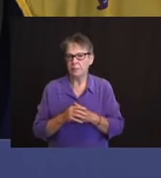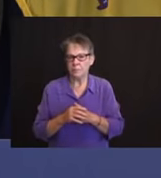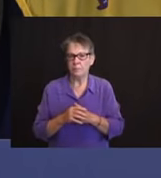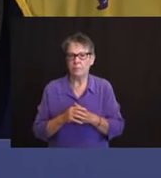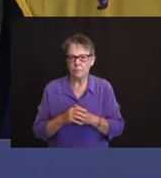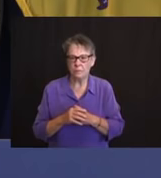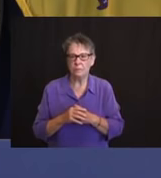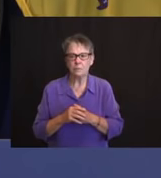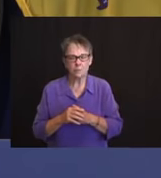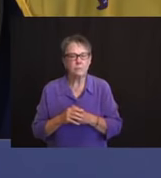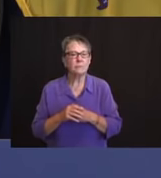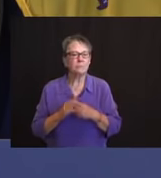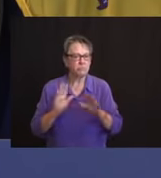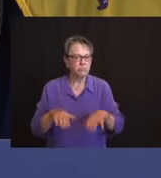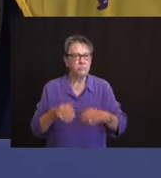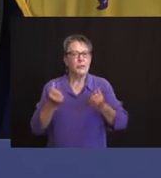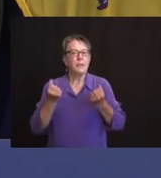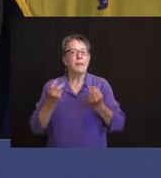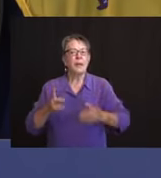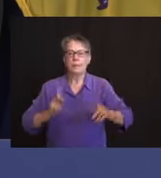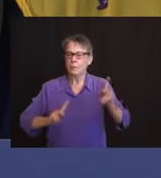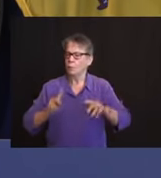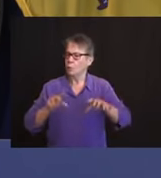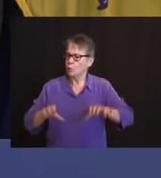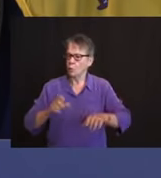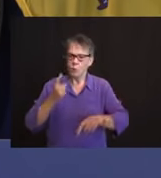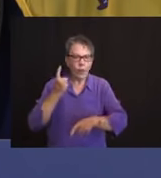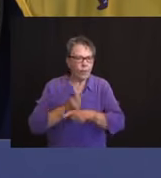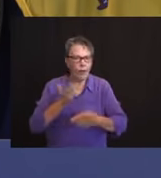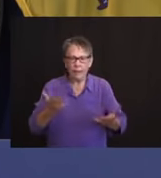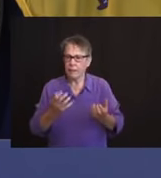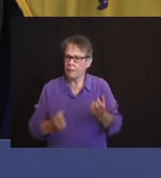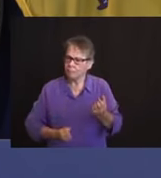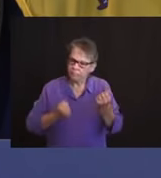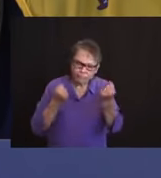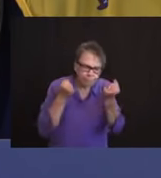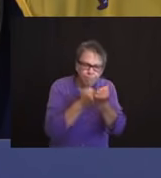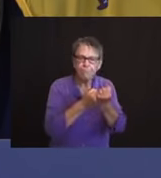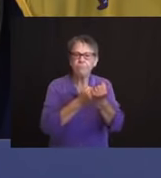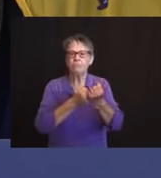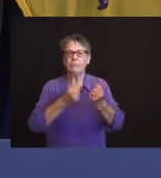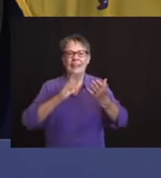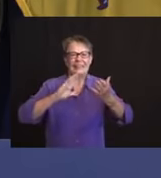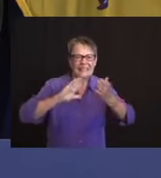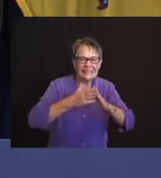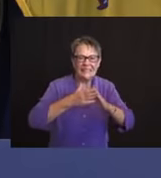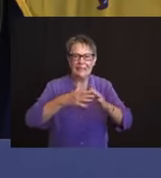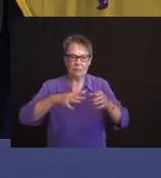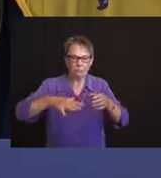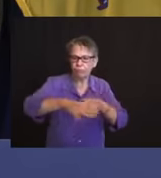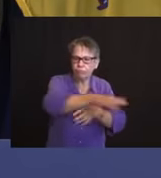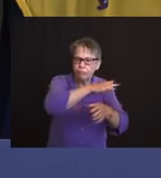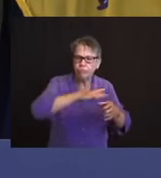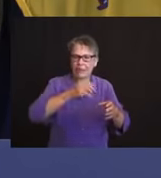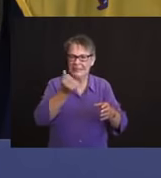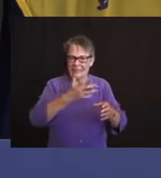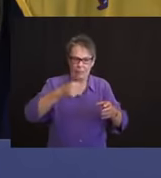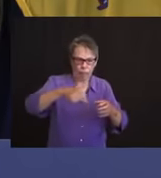just stepping up and doing the right things for a lot of people who were incredibly hurt. So thank you.